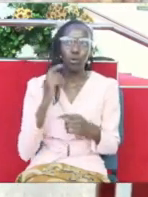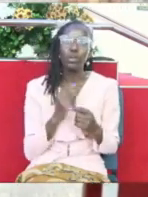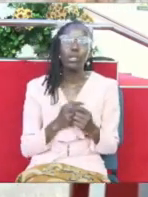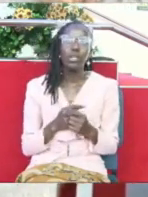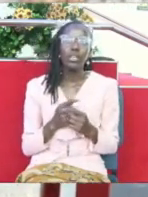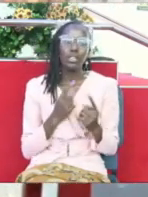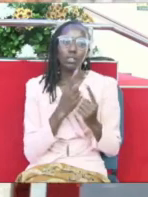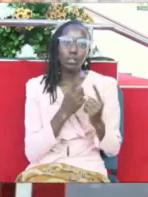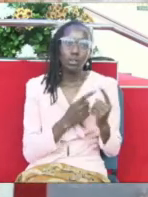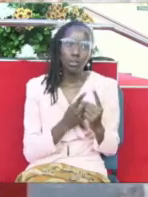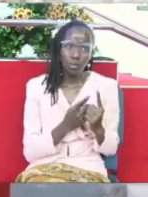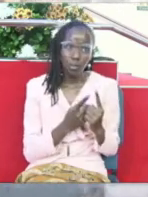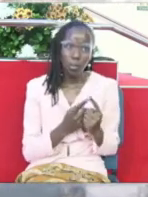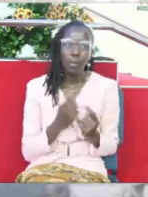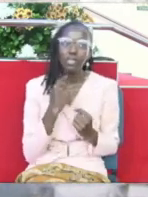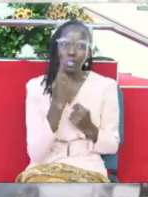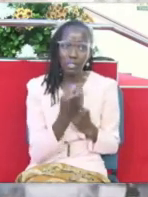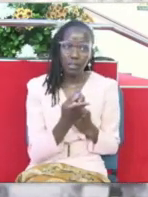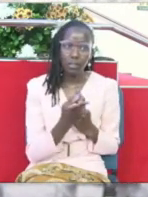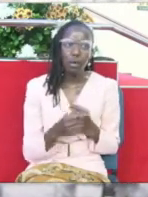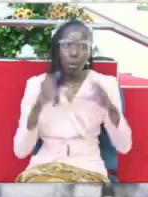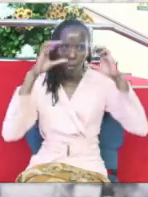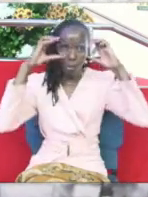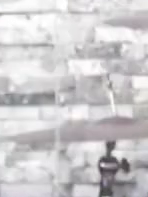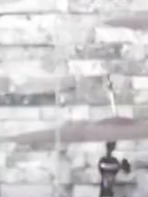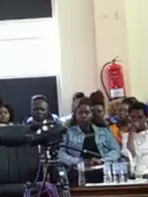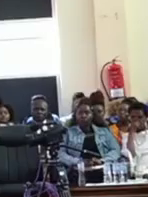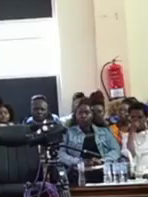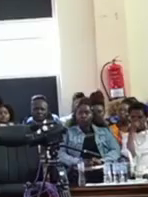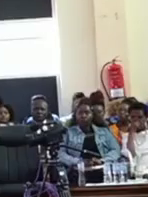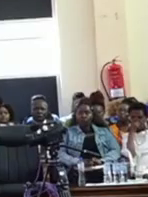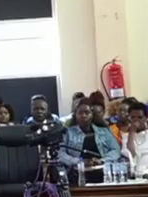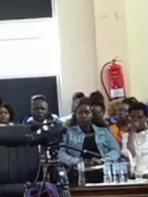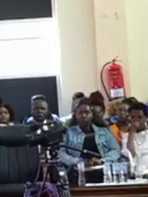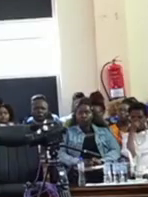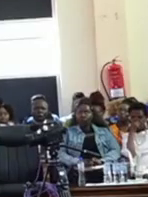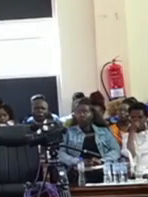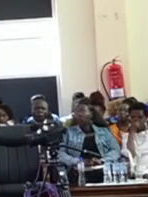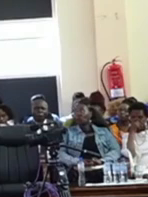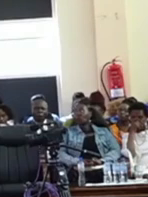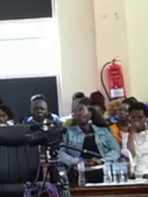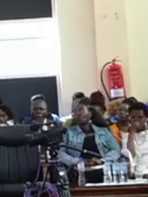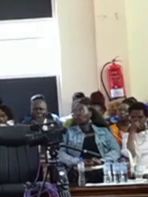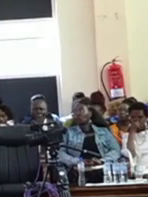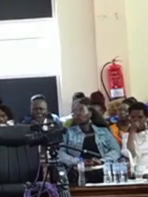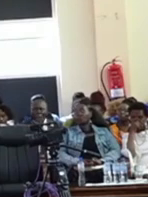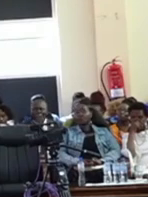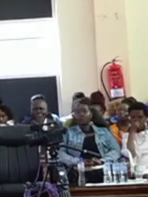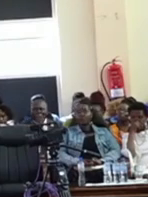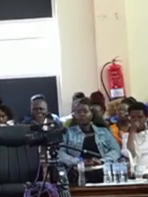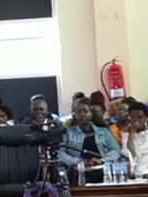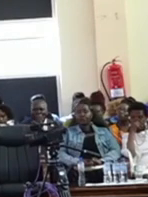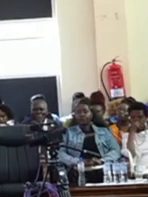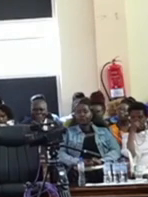Utawaambia aliye amekutuma. I'm the God of your father Abraham, Isaac and Jacob. Mimi ni Mungu wa baba zako Abraham, Isaac